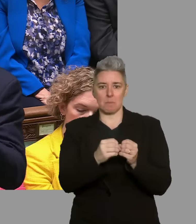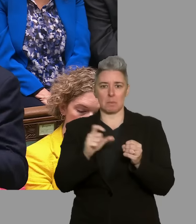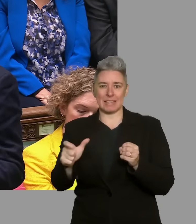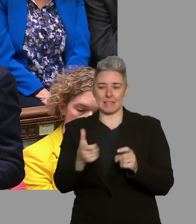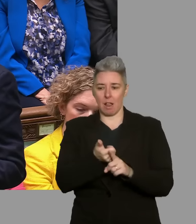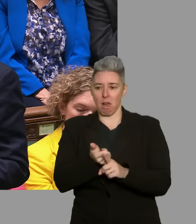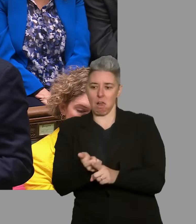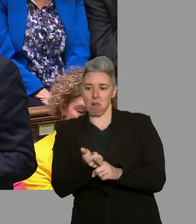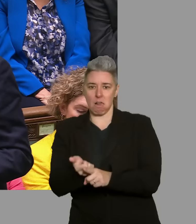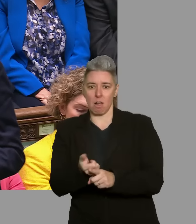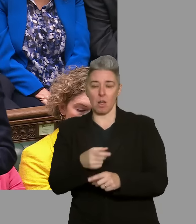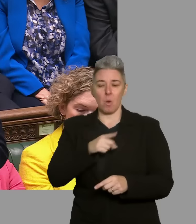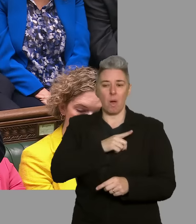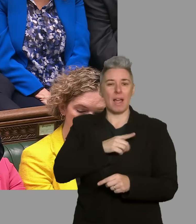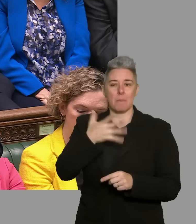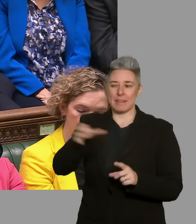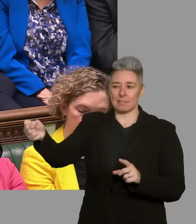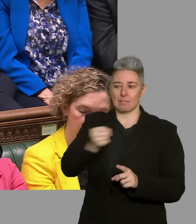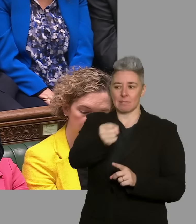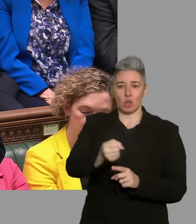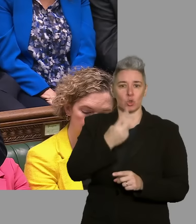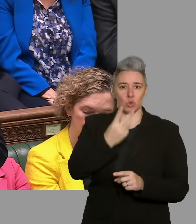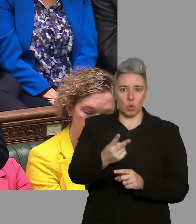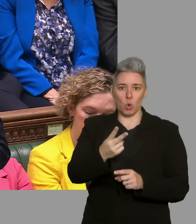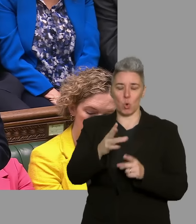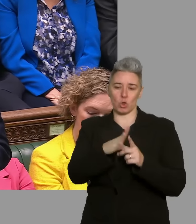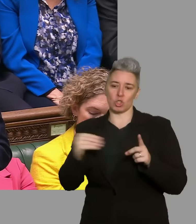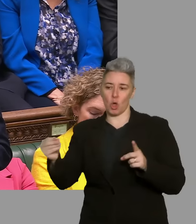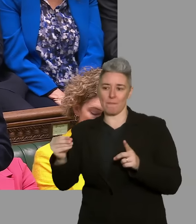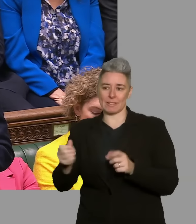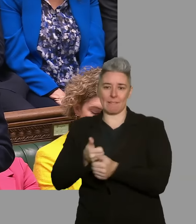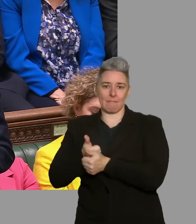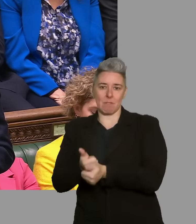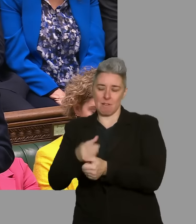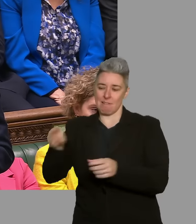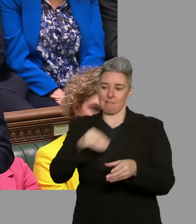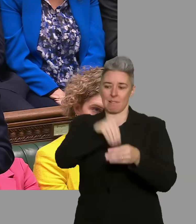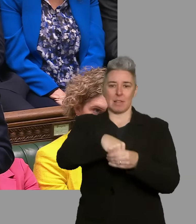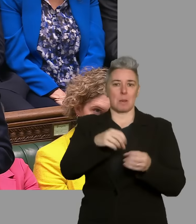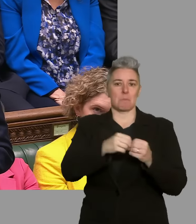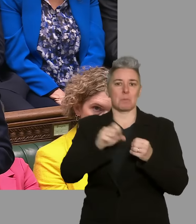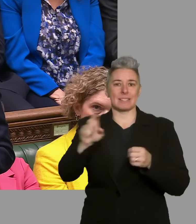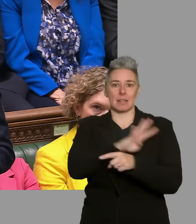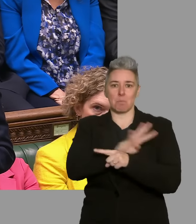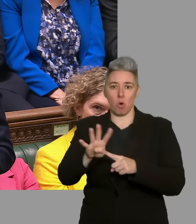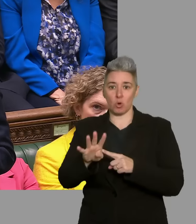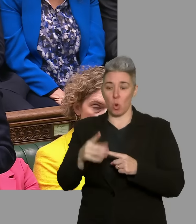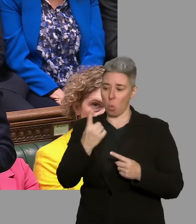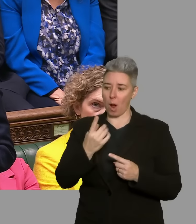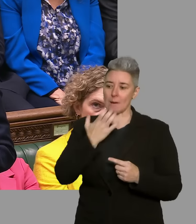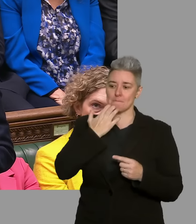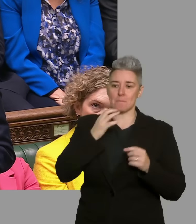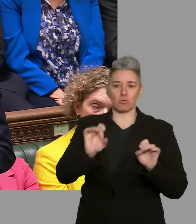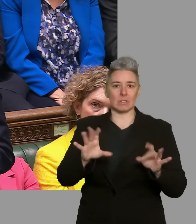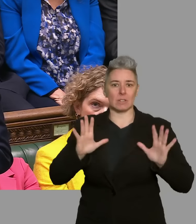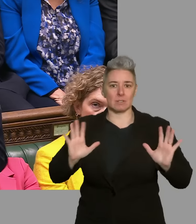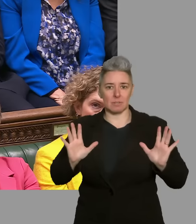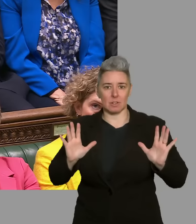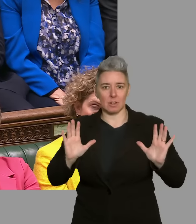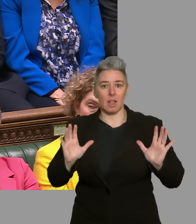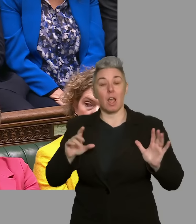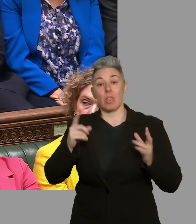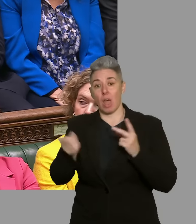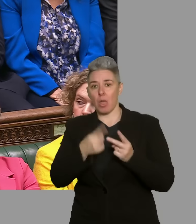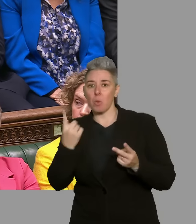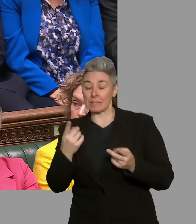the other's still there, but he's been repeatedly accused of interfering in editorial decisions and staff appointments.